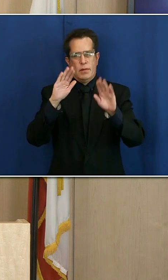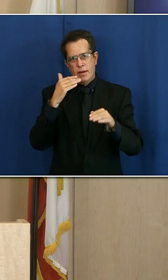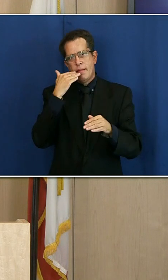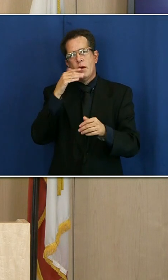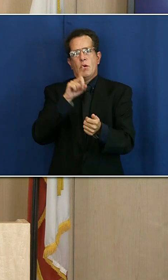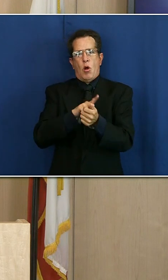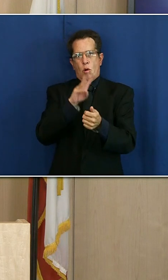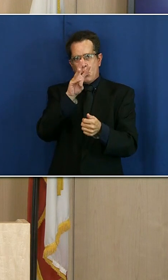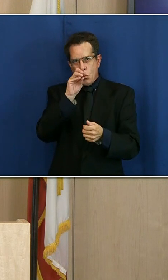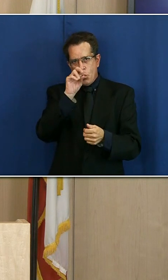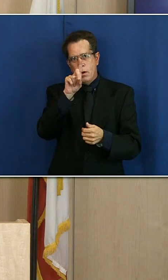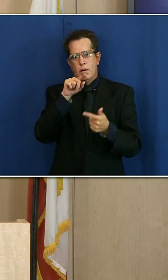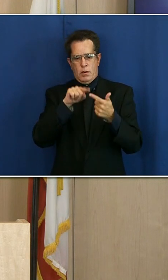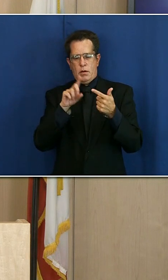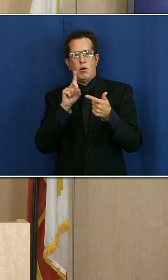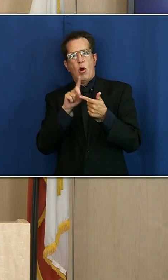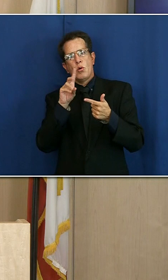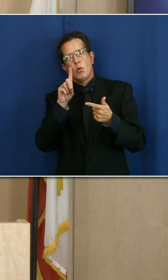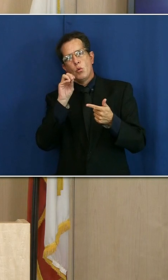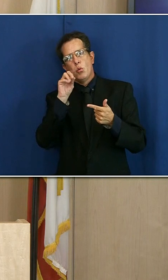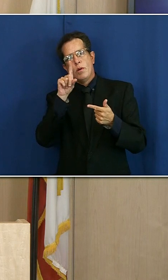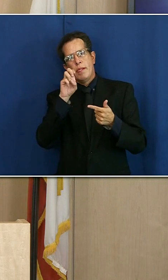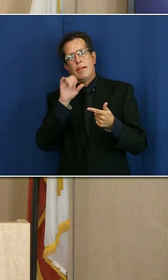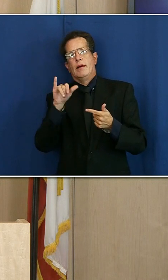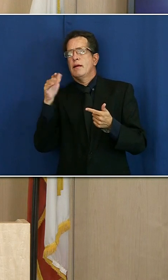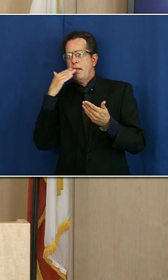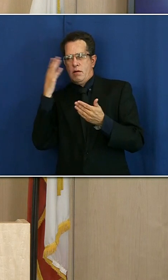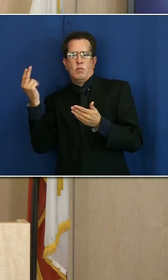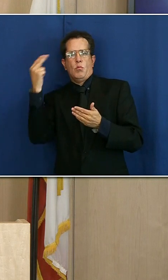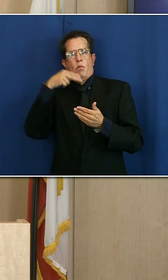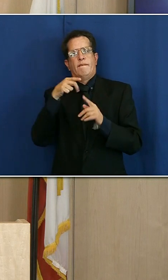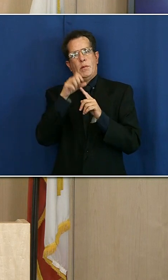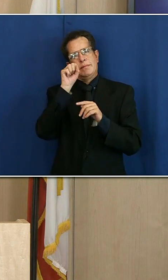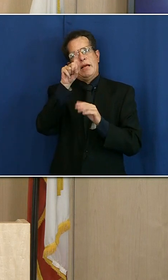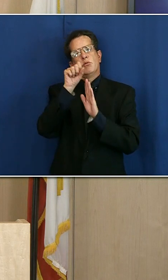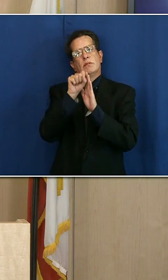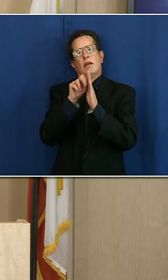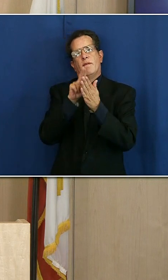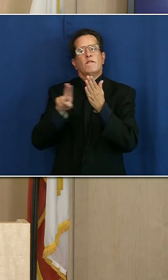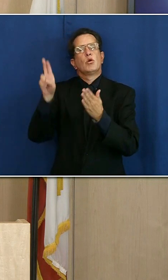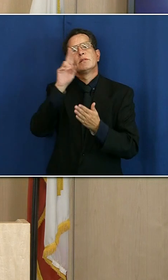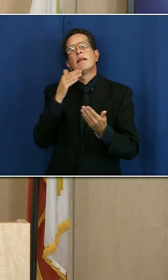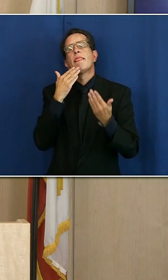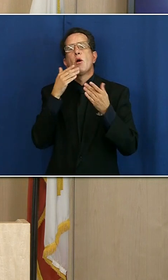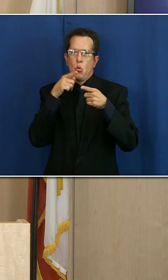Wood and Dr. Dooley for being with us here today from San Diego State University. Thank you.